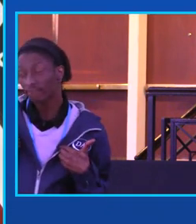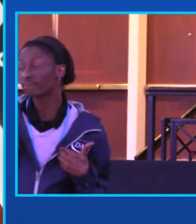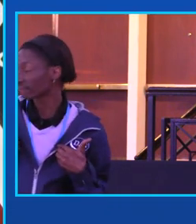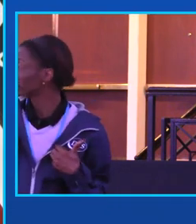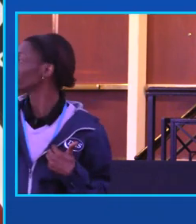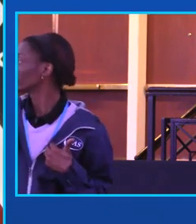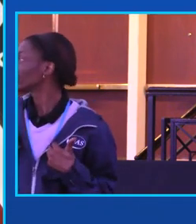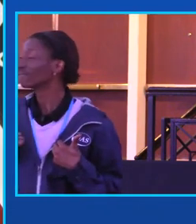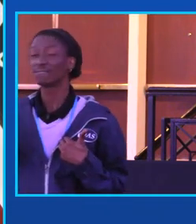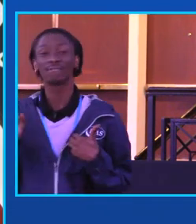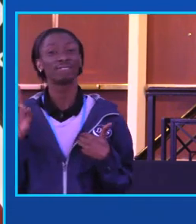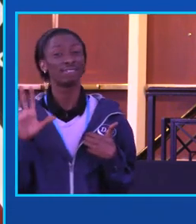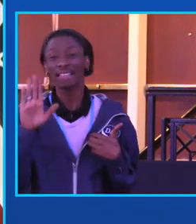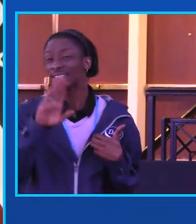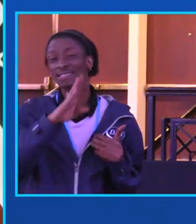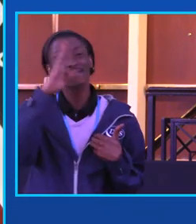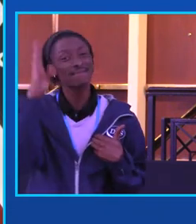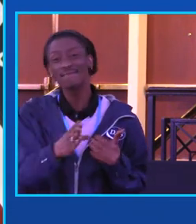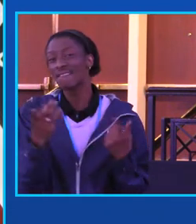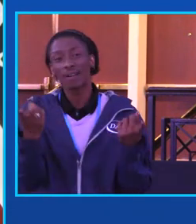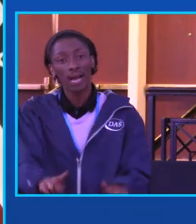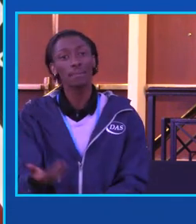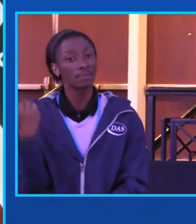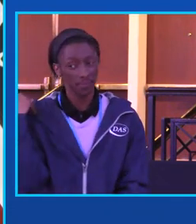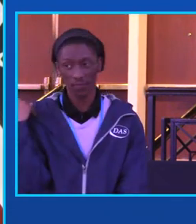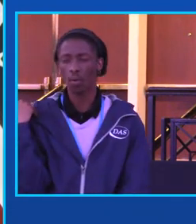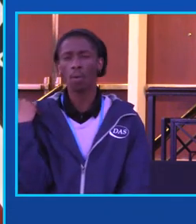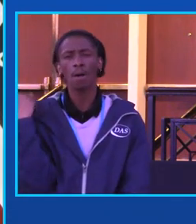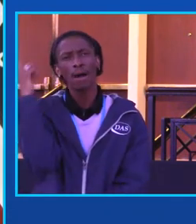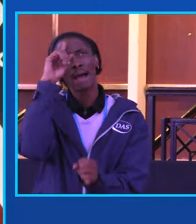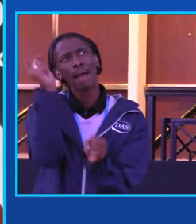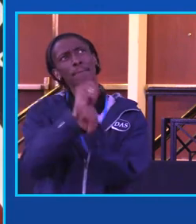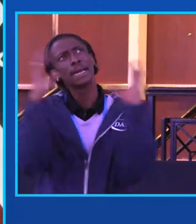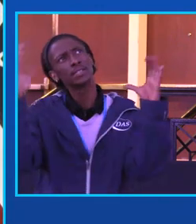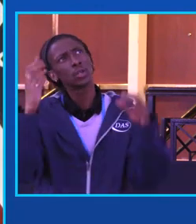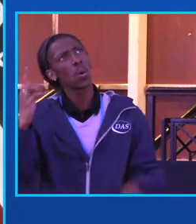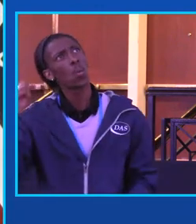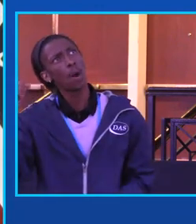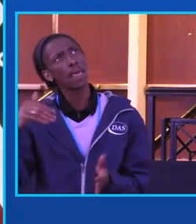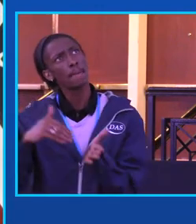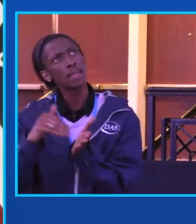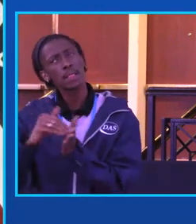This has never been done before. Imagine 1 million people